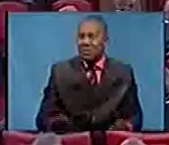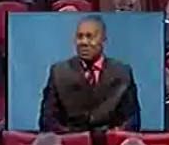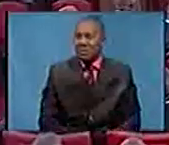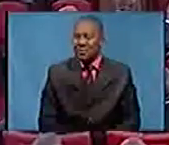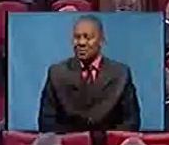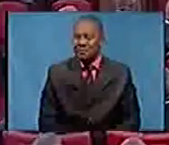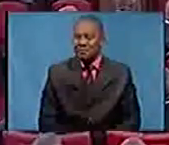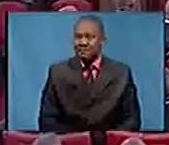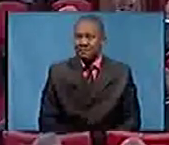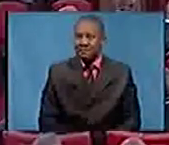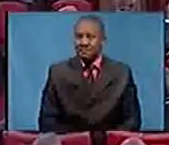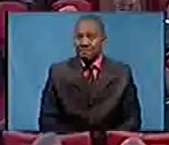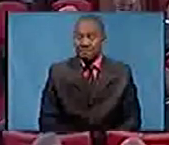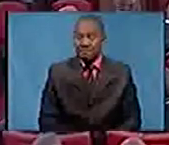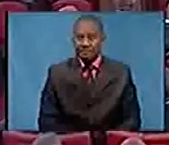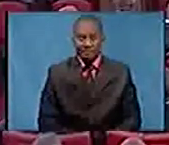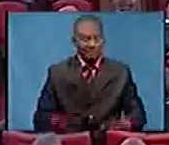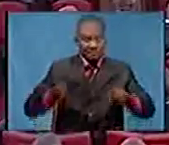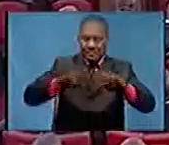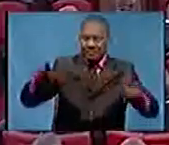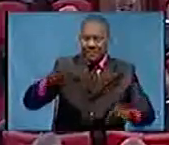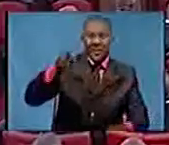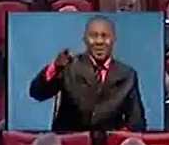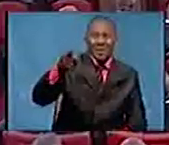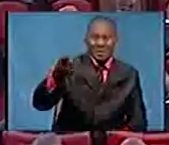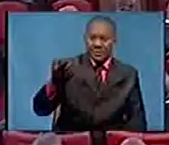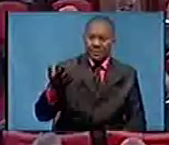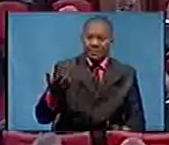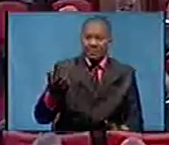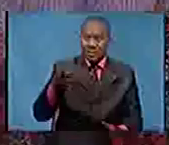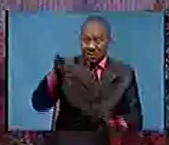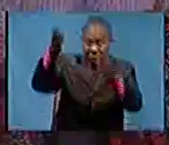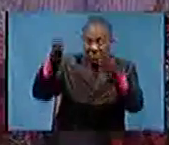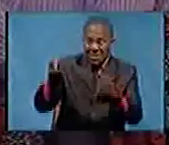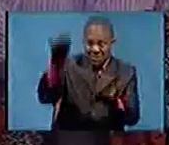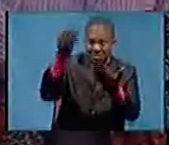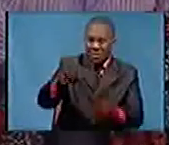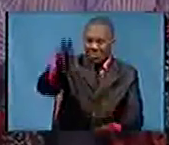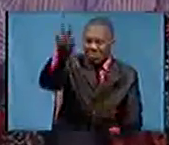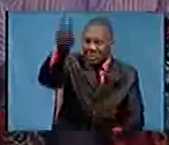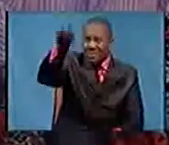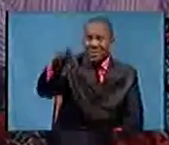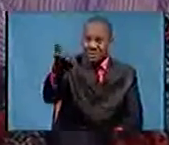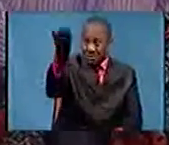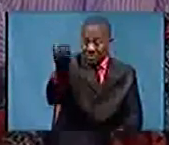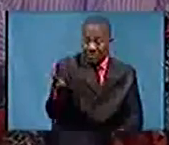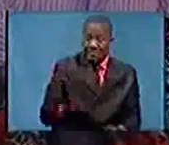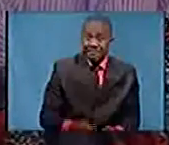by a few self-blocked individuals